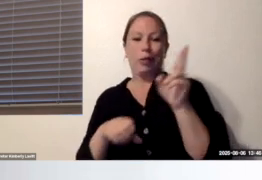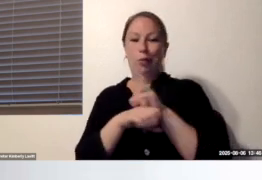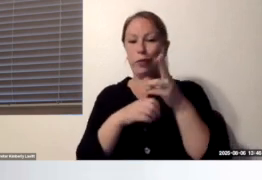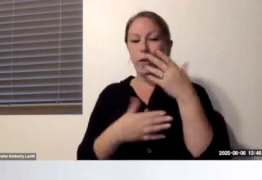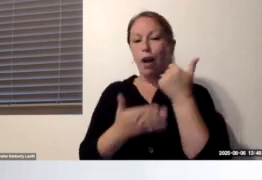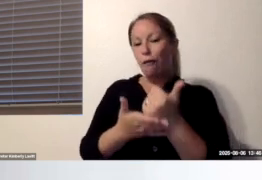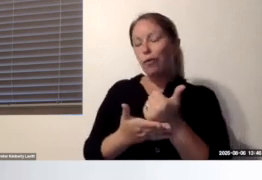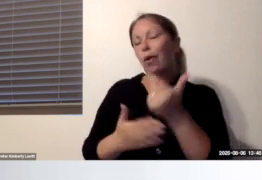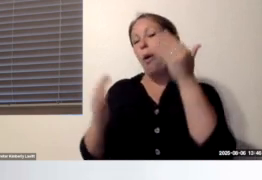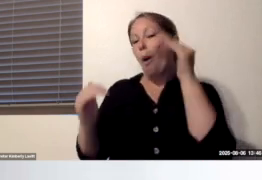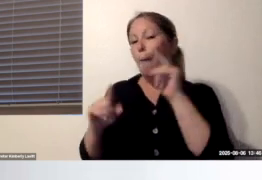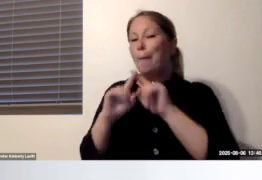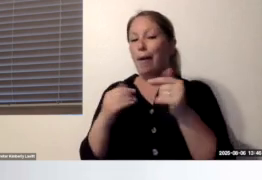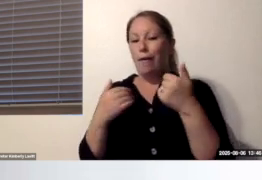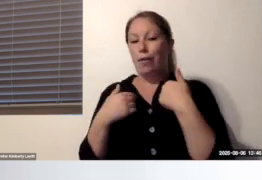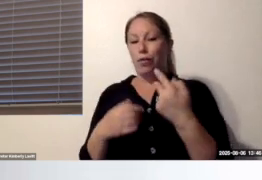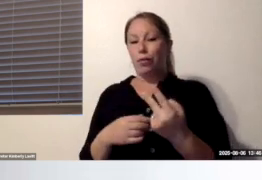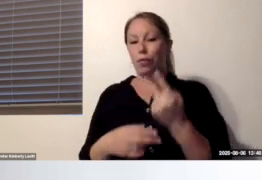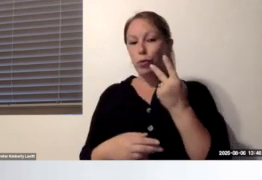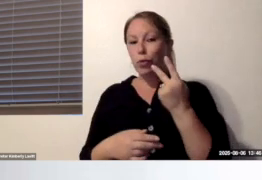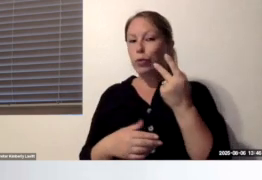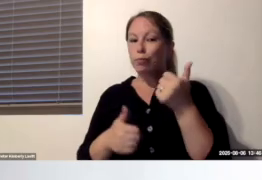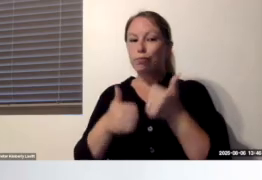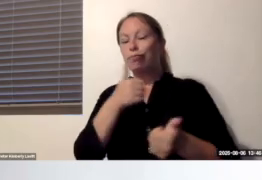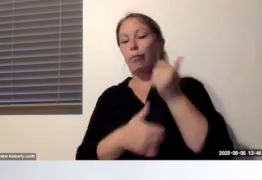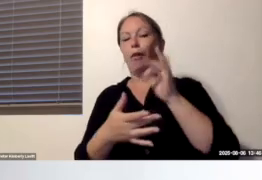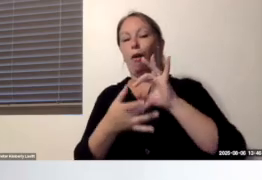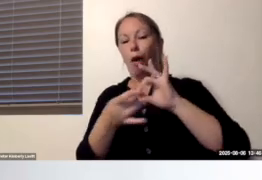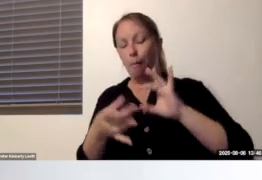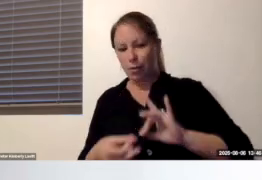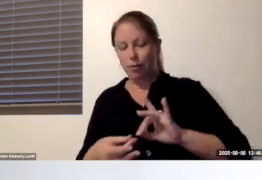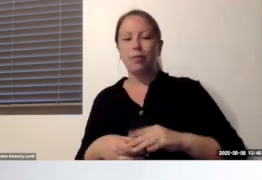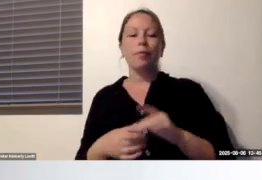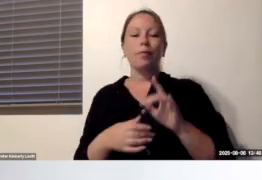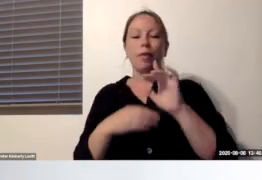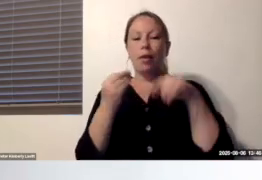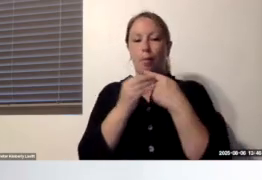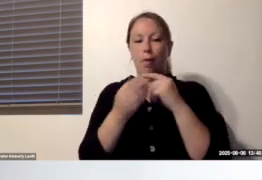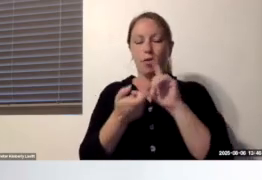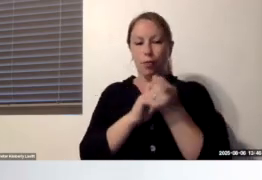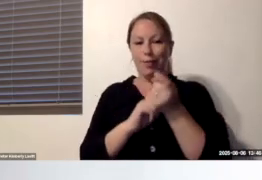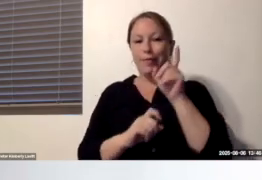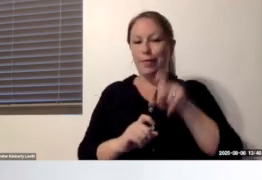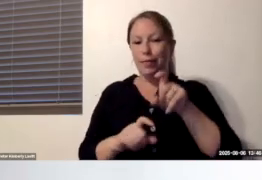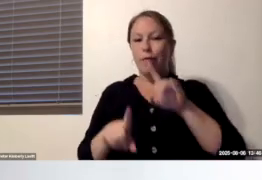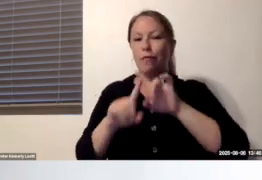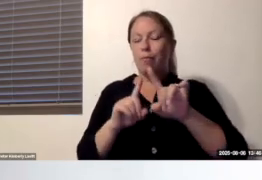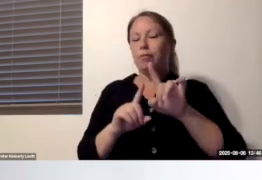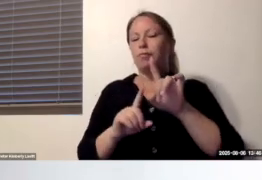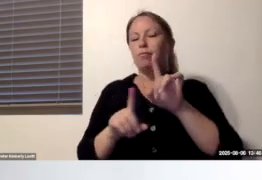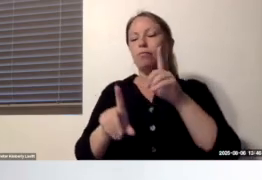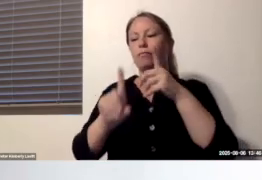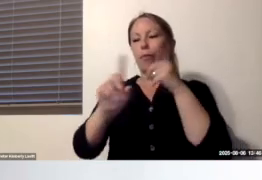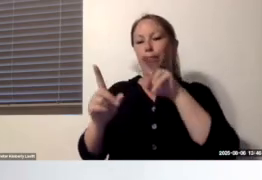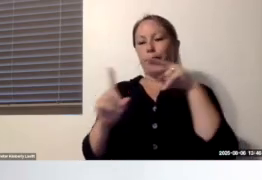But I guess I have two kind of high priority comments about changes that I think are necessary from a dealer perspective. One is